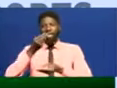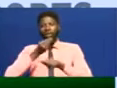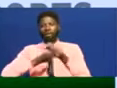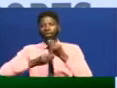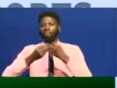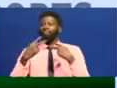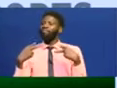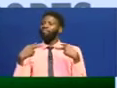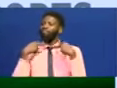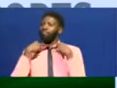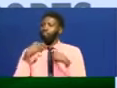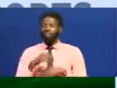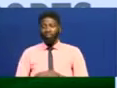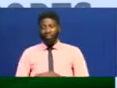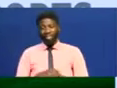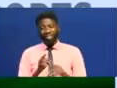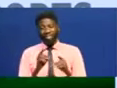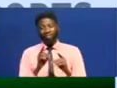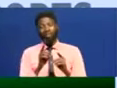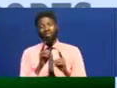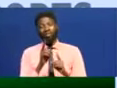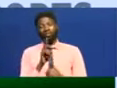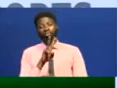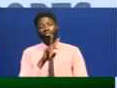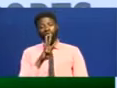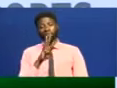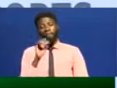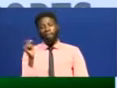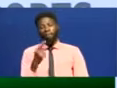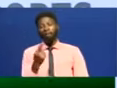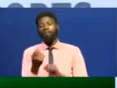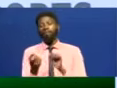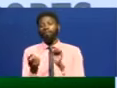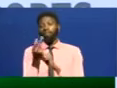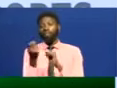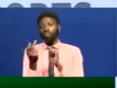Kenya was suspended on February 24th by FIFA.